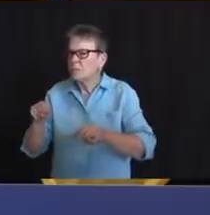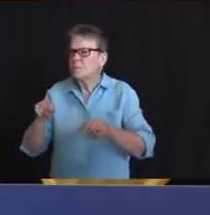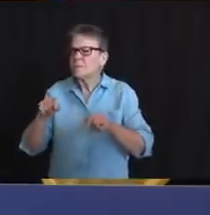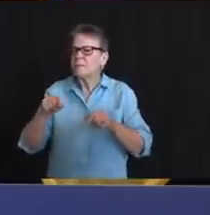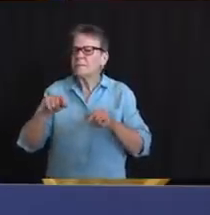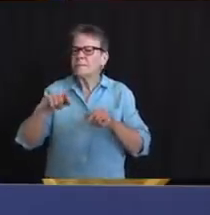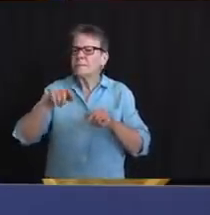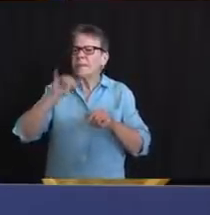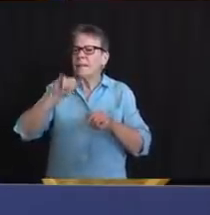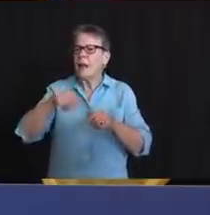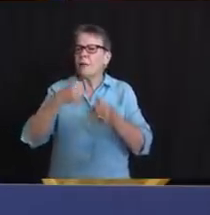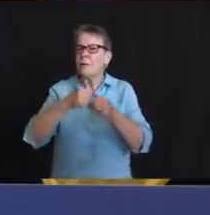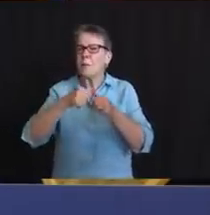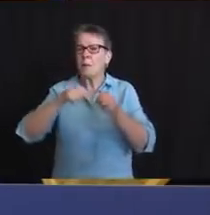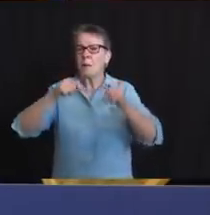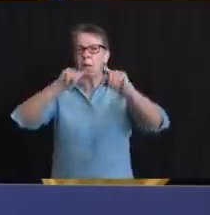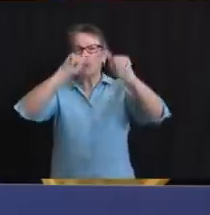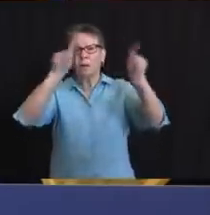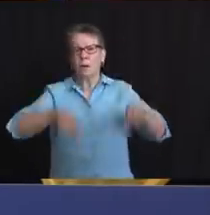way, hospitalizations,